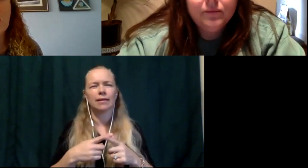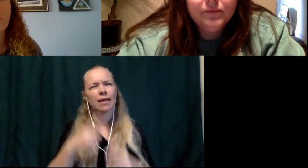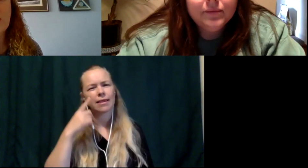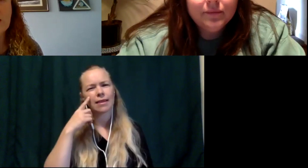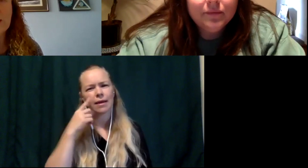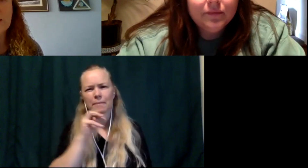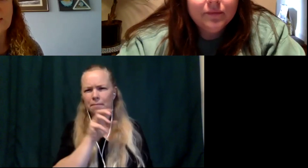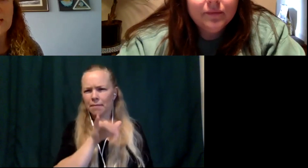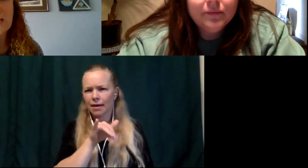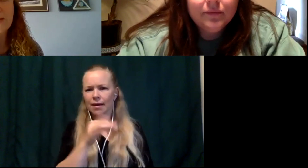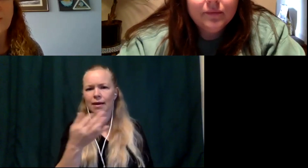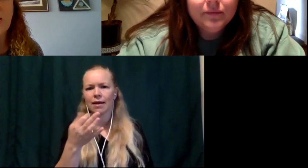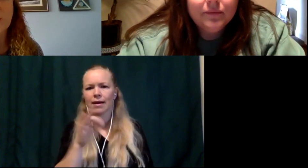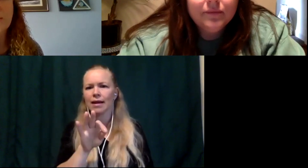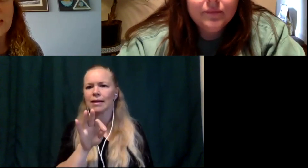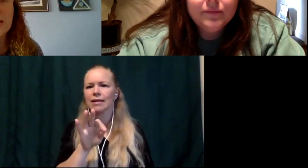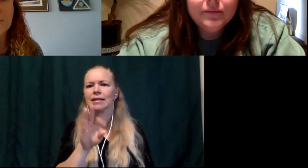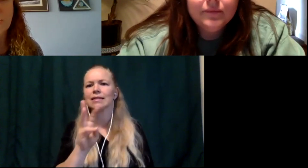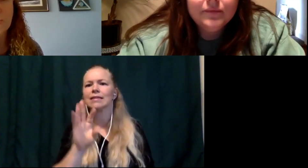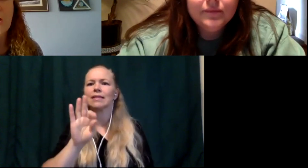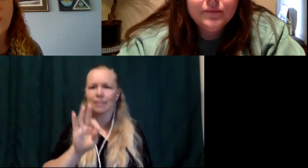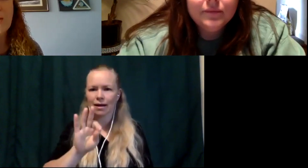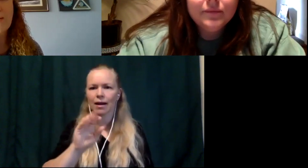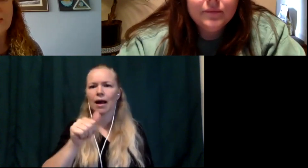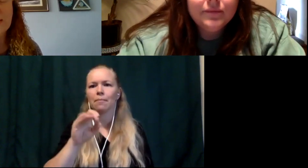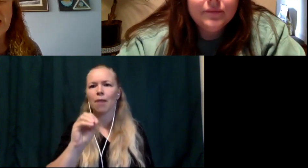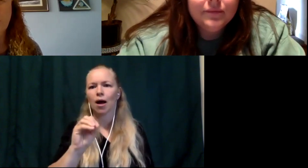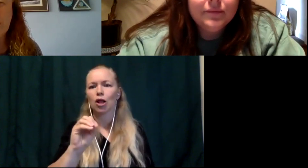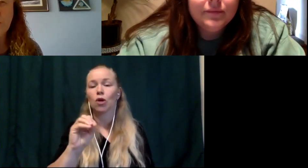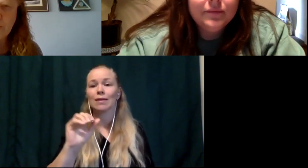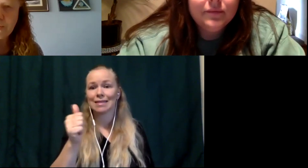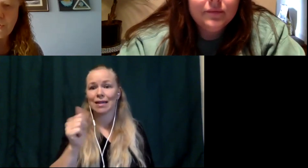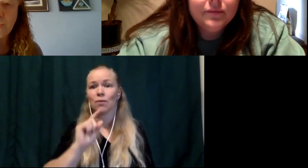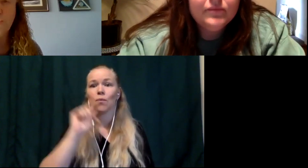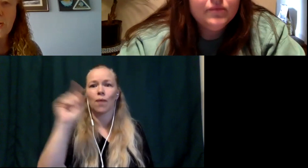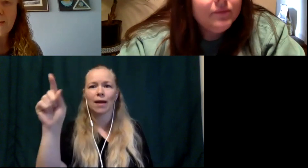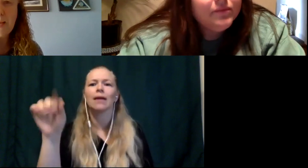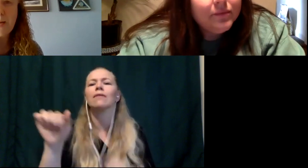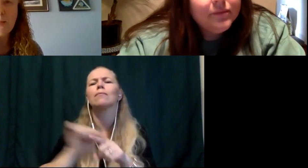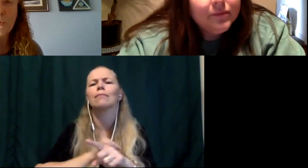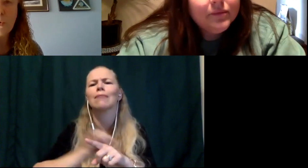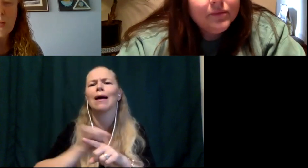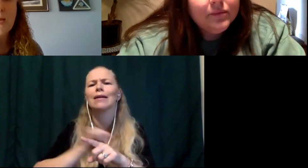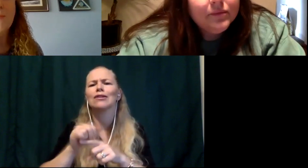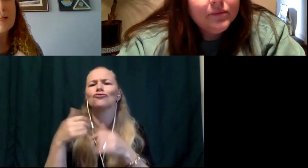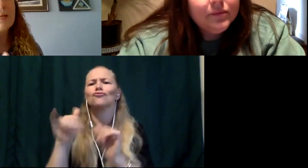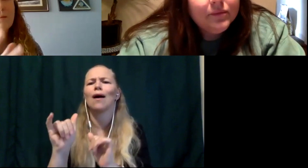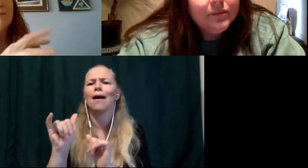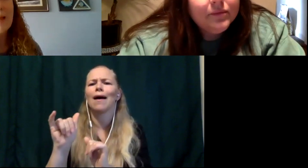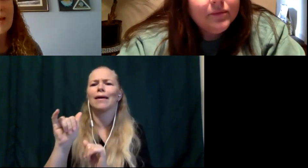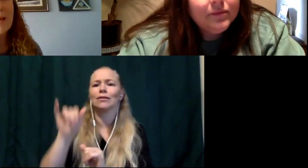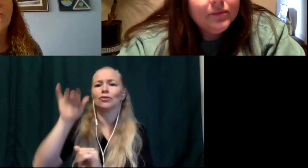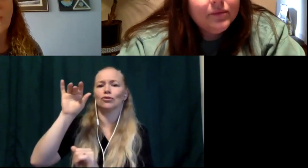May of 1969, the Apollo 10 mission went and they did kind of a dress rehearsal of trying to land on the moon, but they